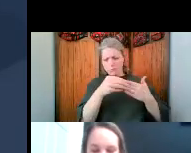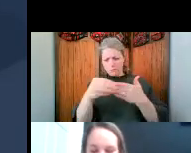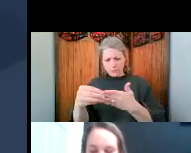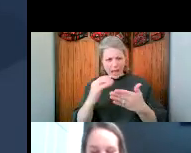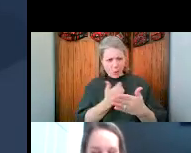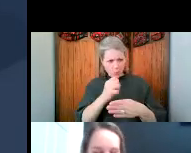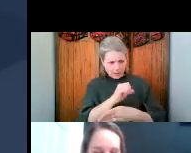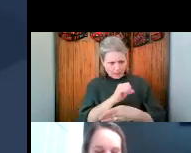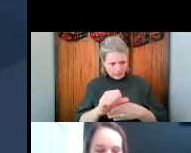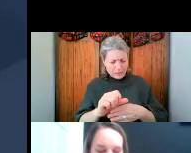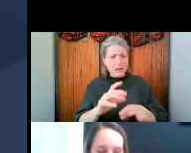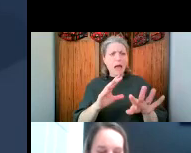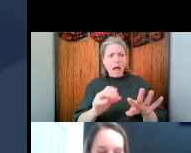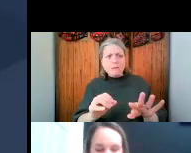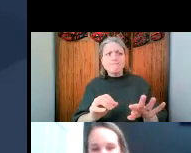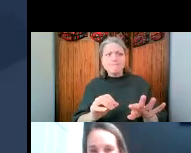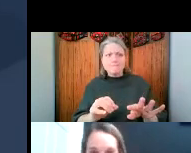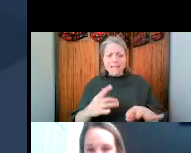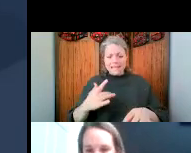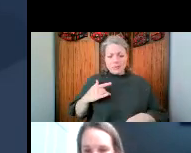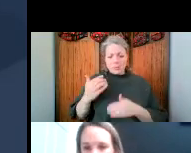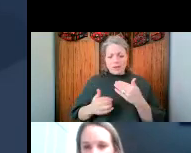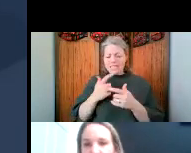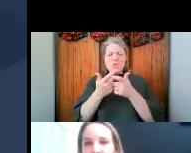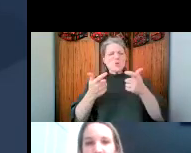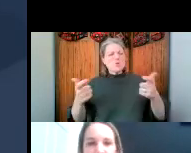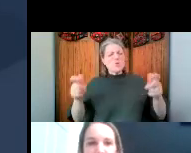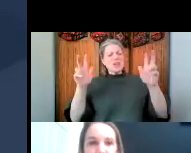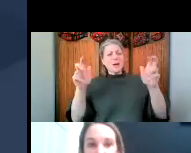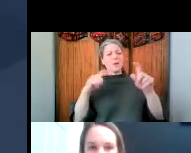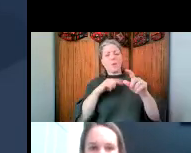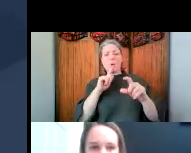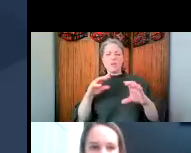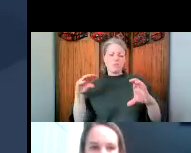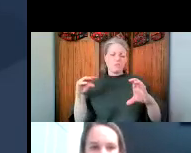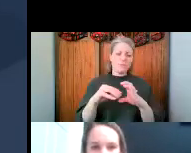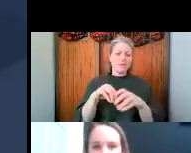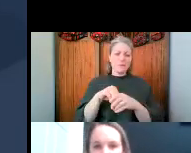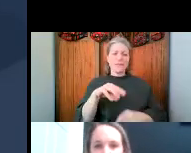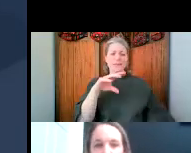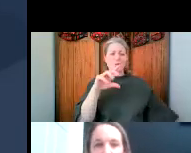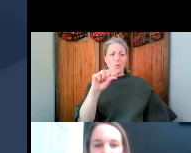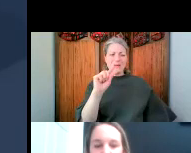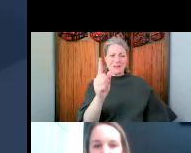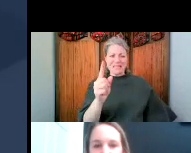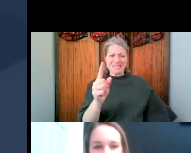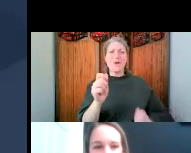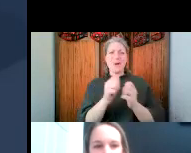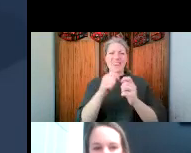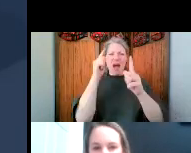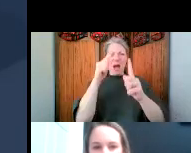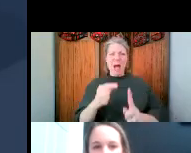is a huge topic, but we're going to cram it in 20 minutes with the following objectives. So I'm hoping that we can